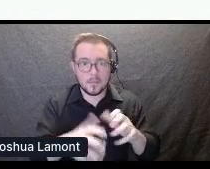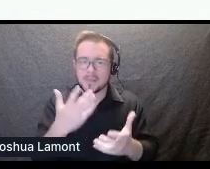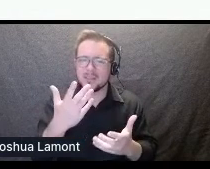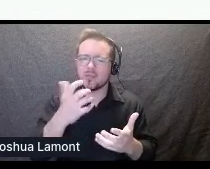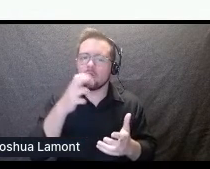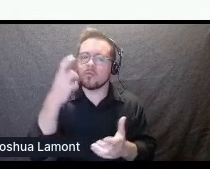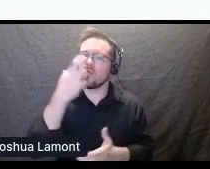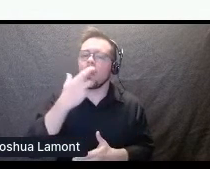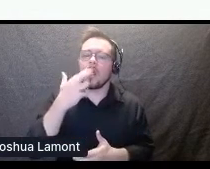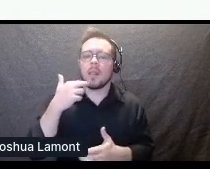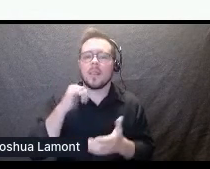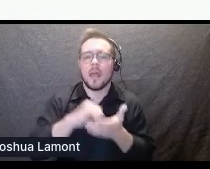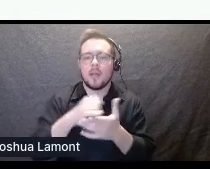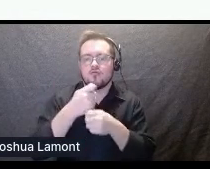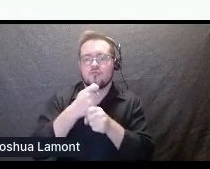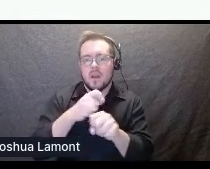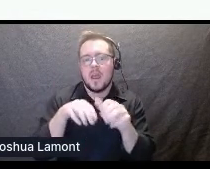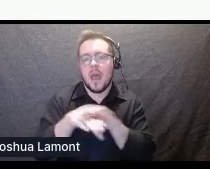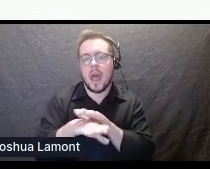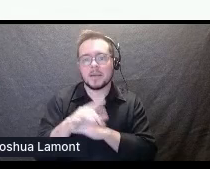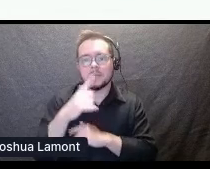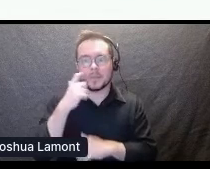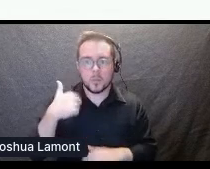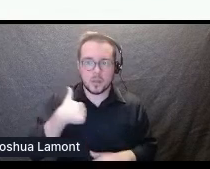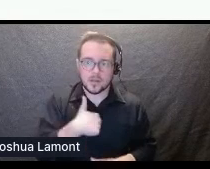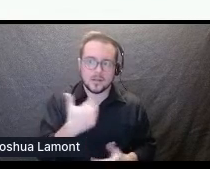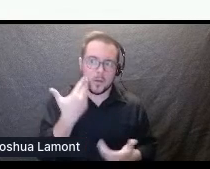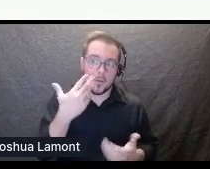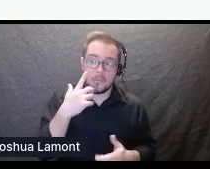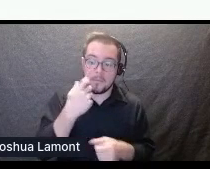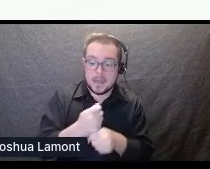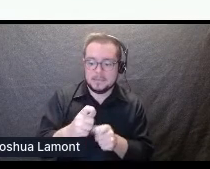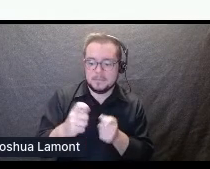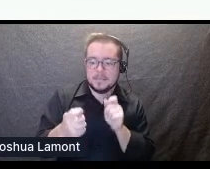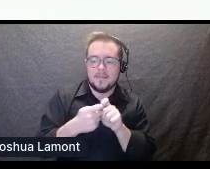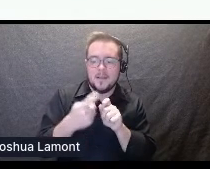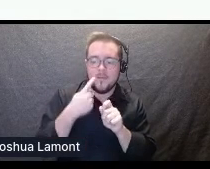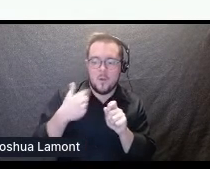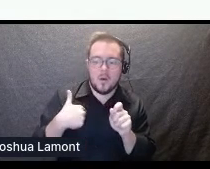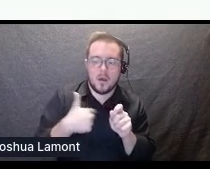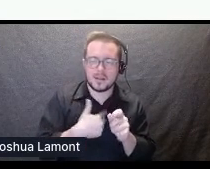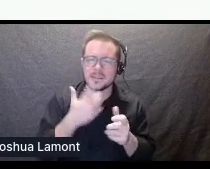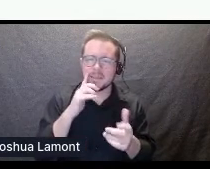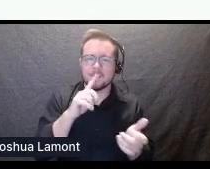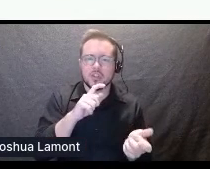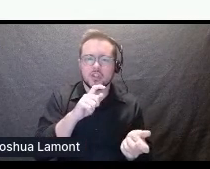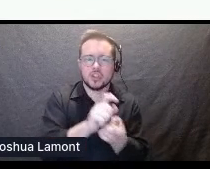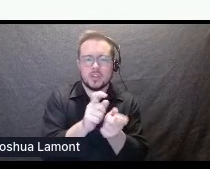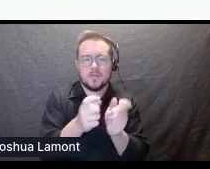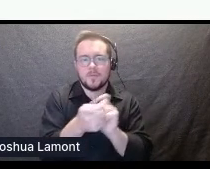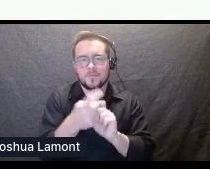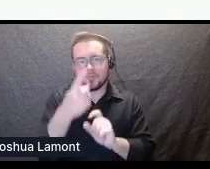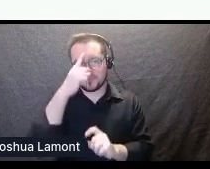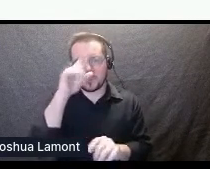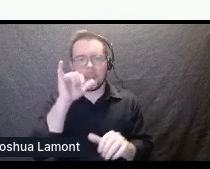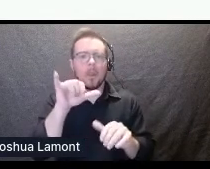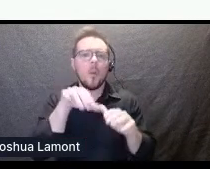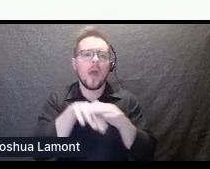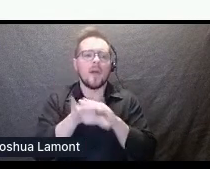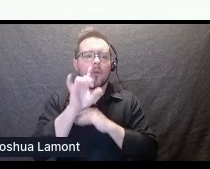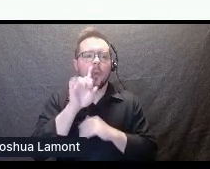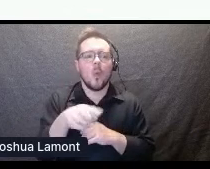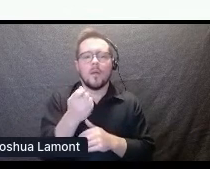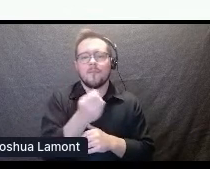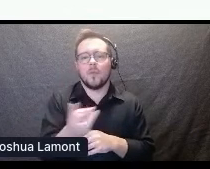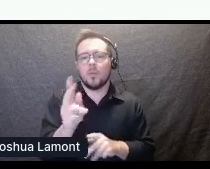many of us appreciate it whether or not it was made specifically for us. So it's kind of just this shift from thinking about access as being only for a few people to access as being